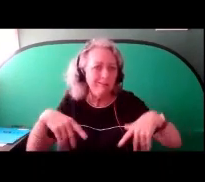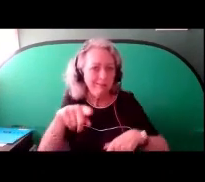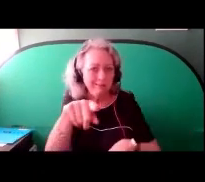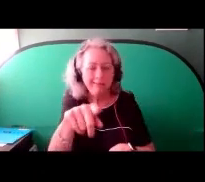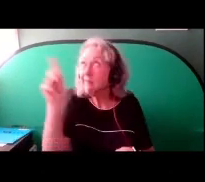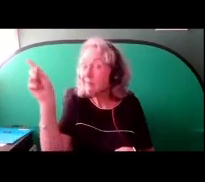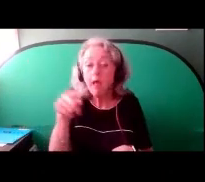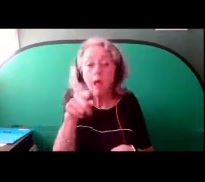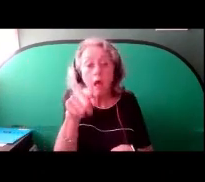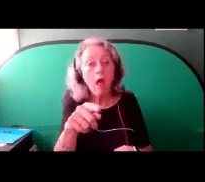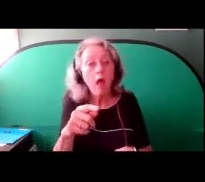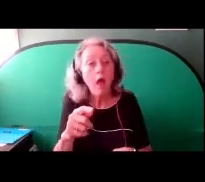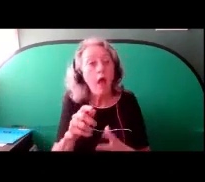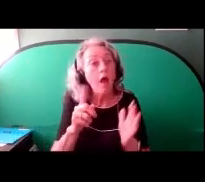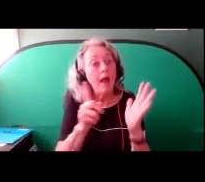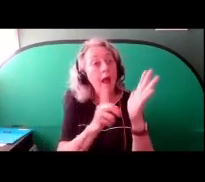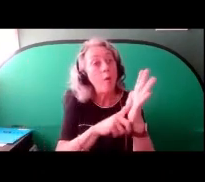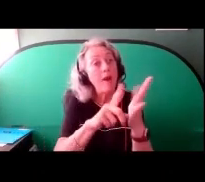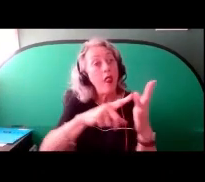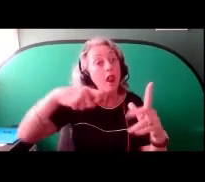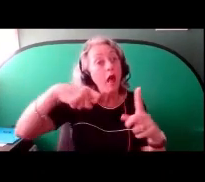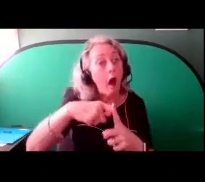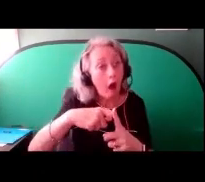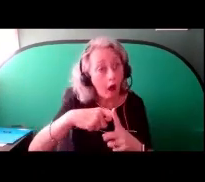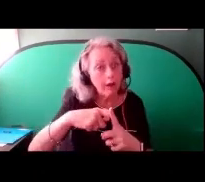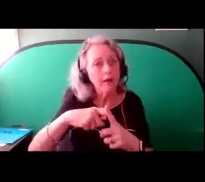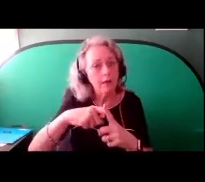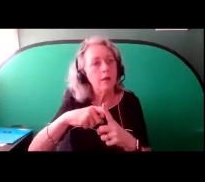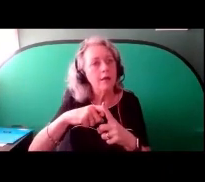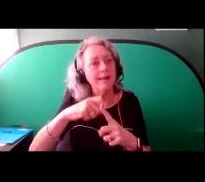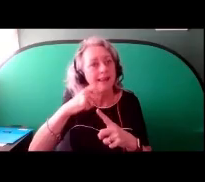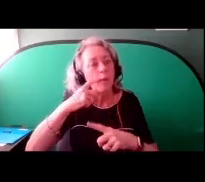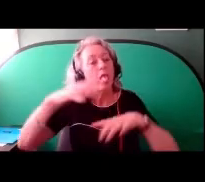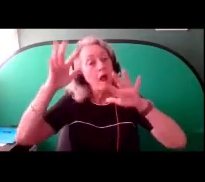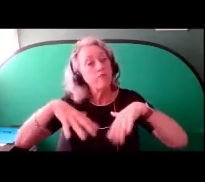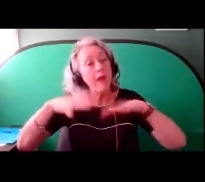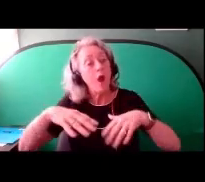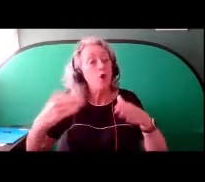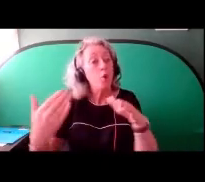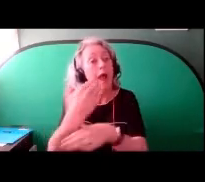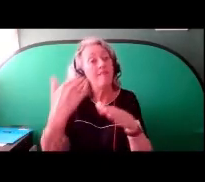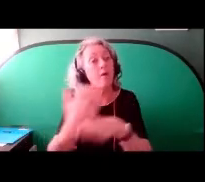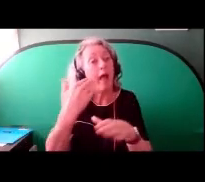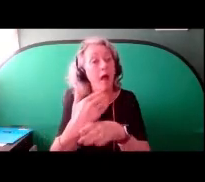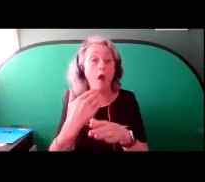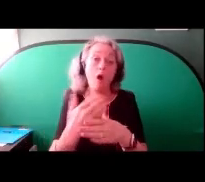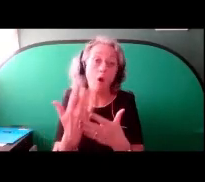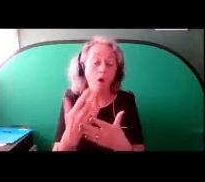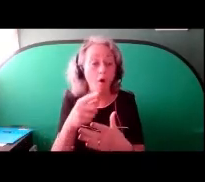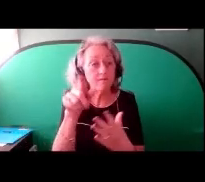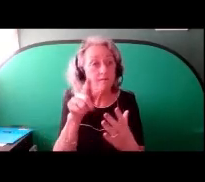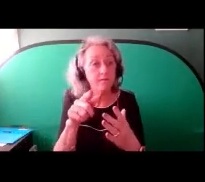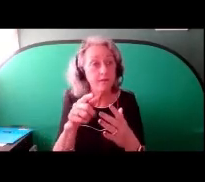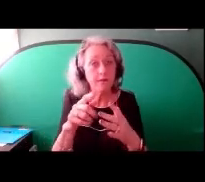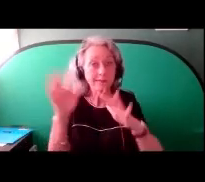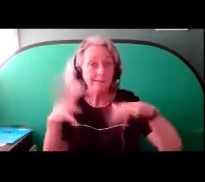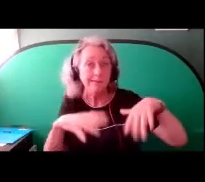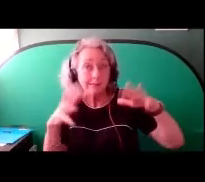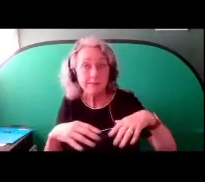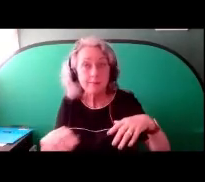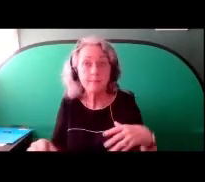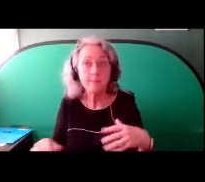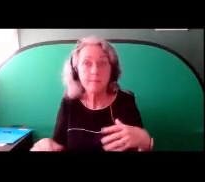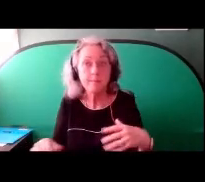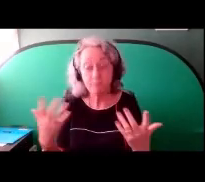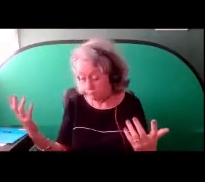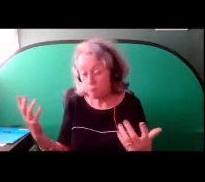When it goes lock screen, it starts actually raining, it starts moving. So you could have like live action wallpaper, or they could have a photograph. Quite